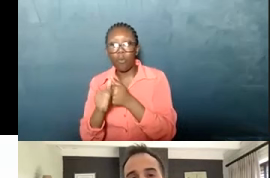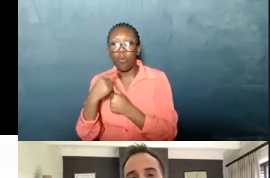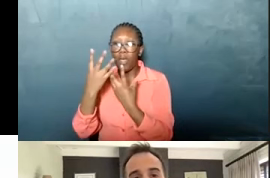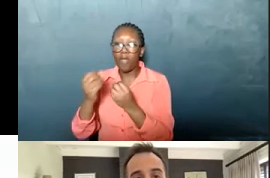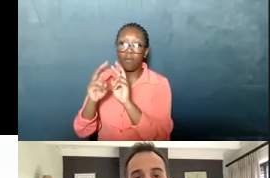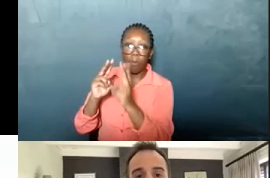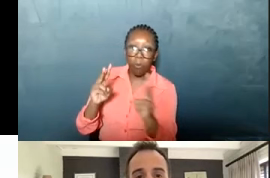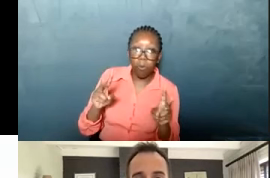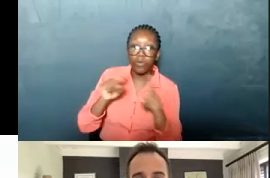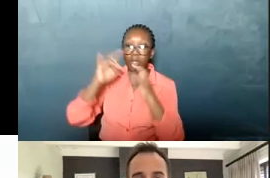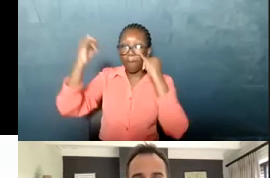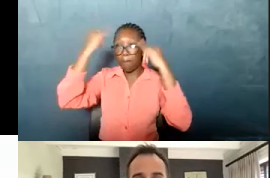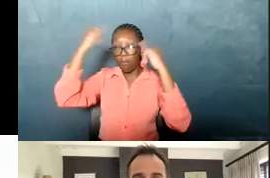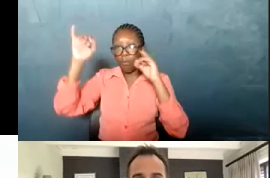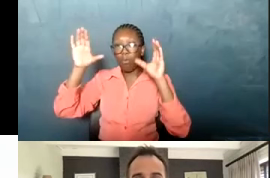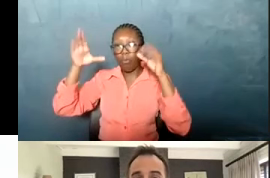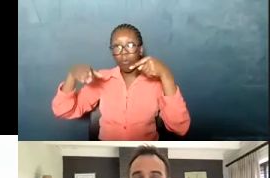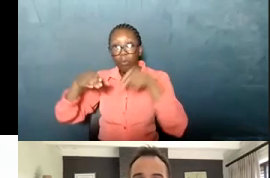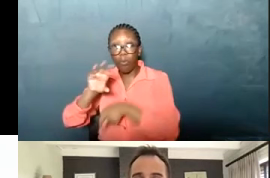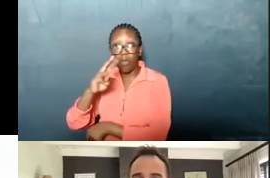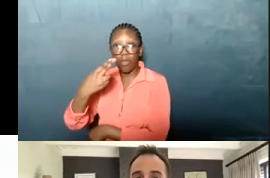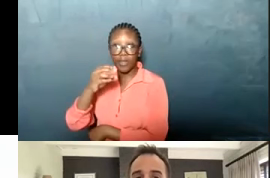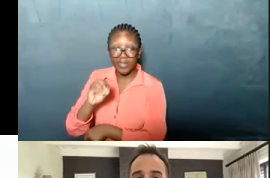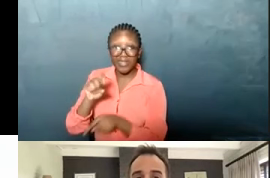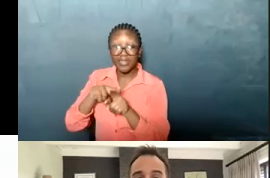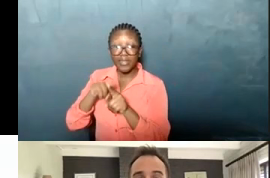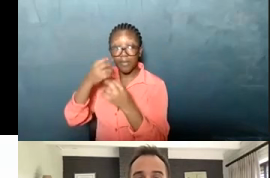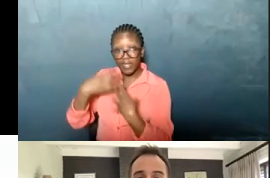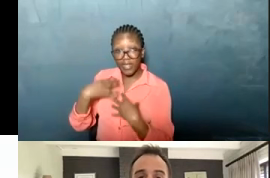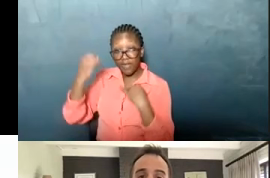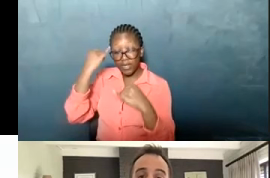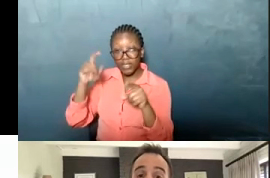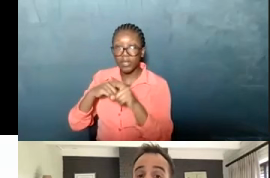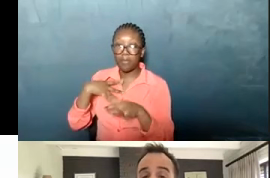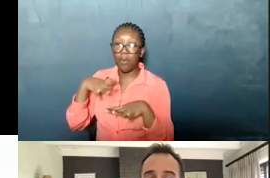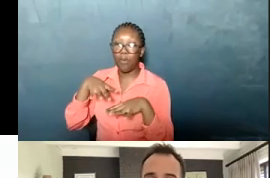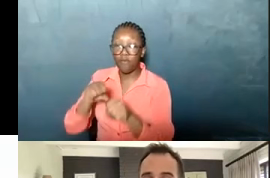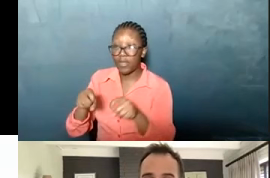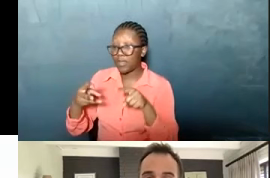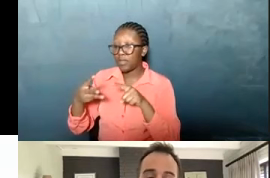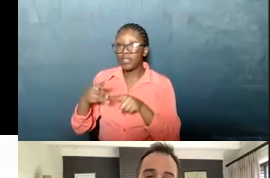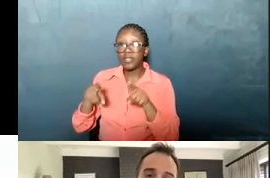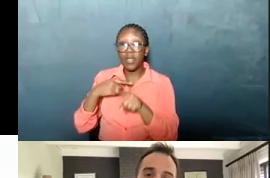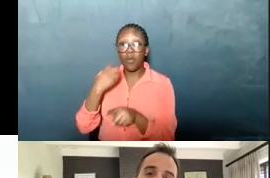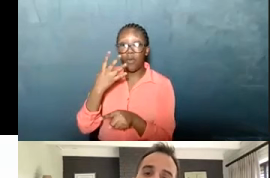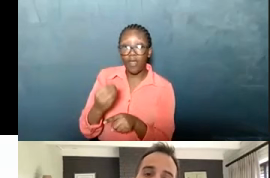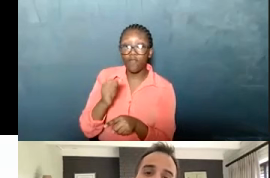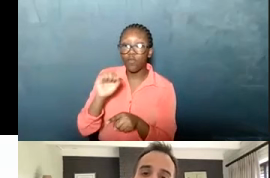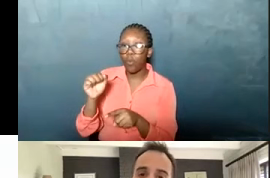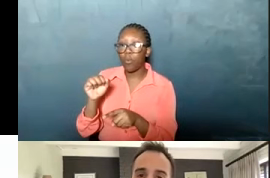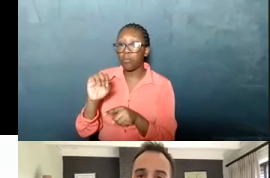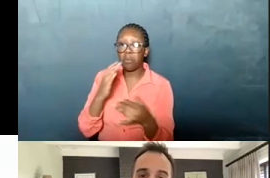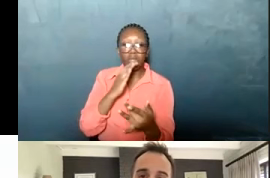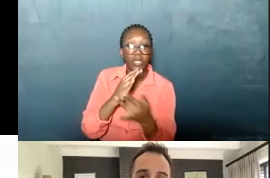recommendations by the World Report on Hearing. And decentralized models that are supported by task shifting and